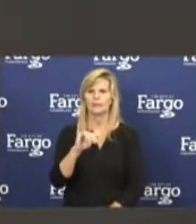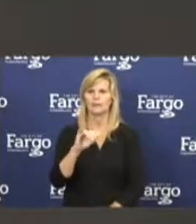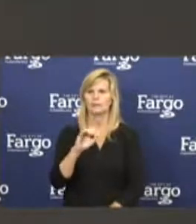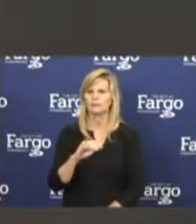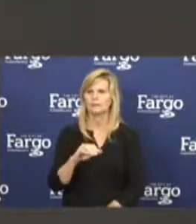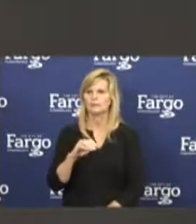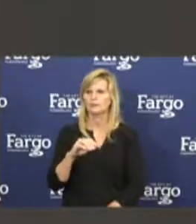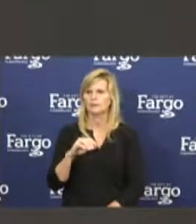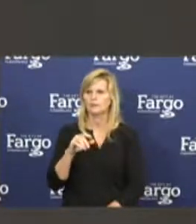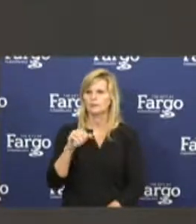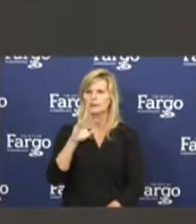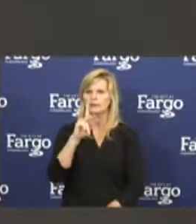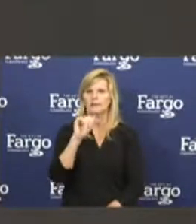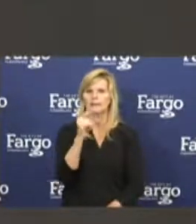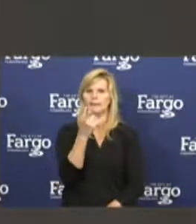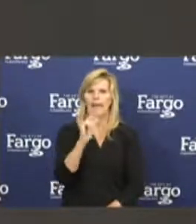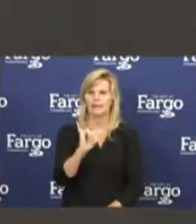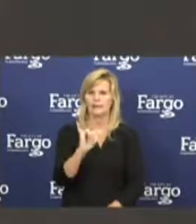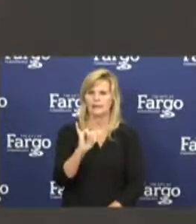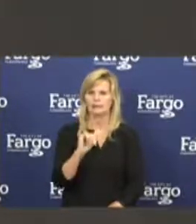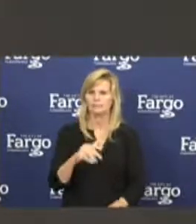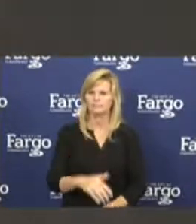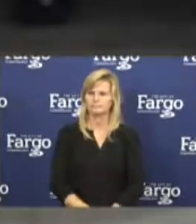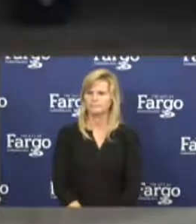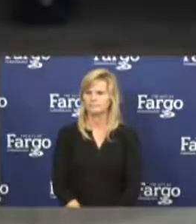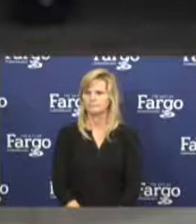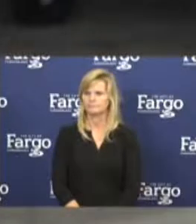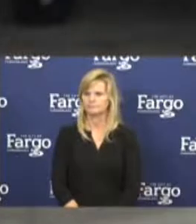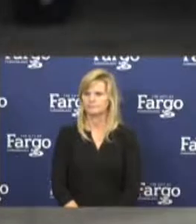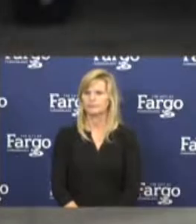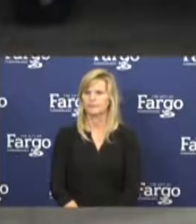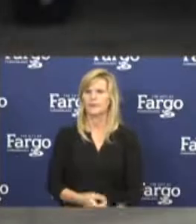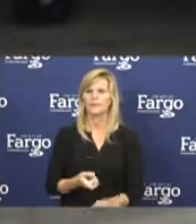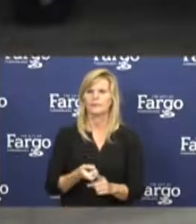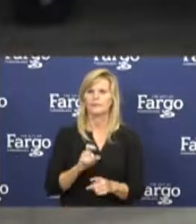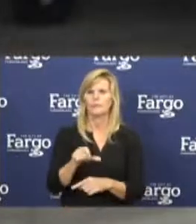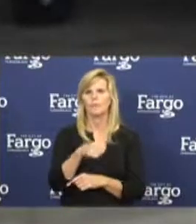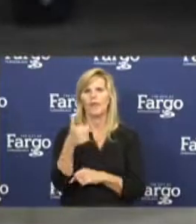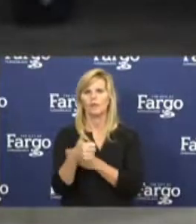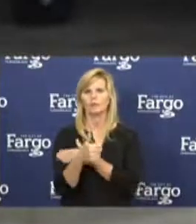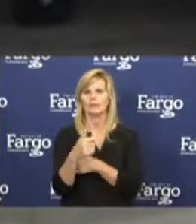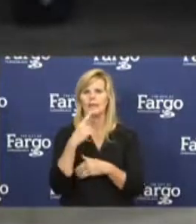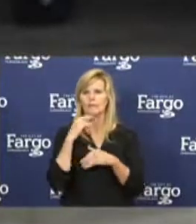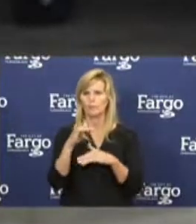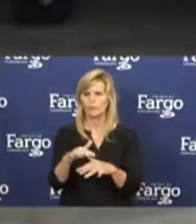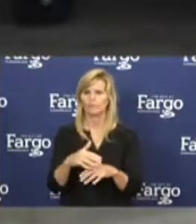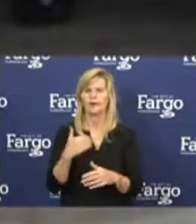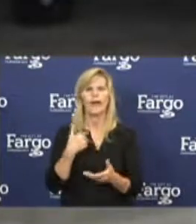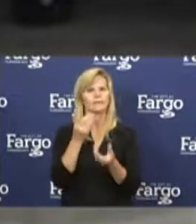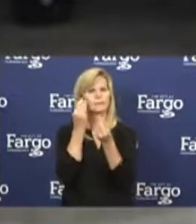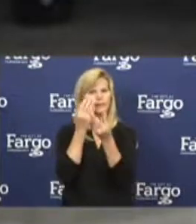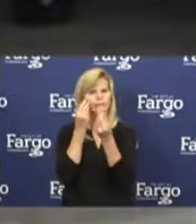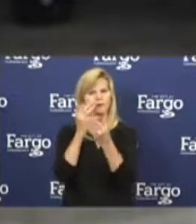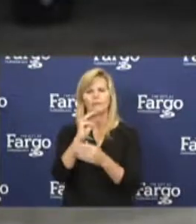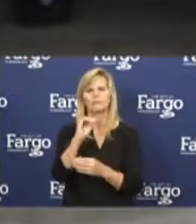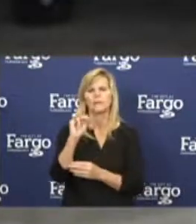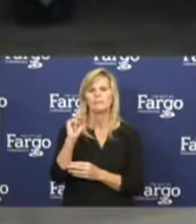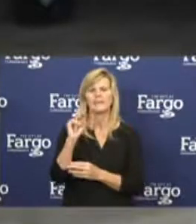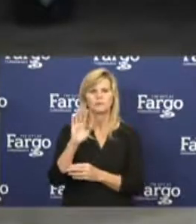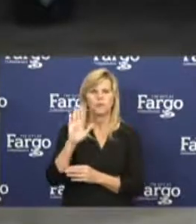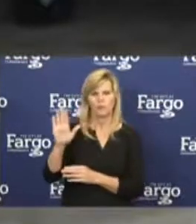She's going to give the report what's going on the other side of the river. Thank you. I will give some information from the Minnesota